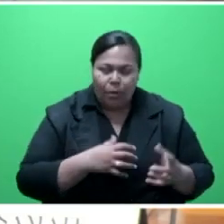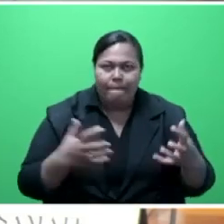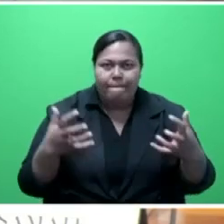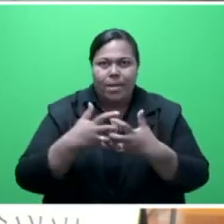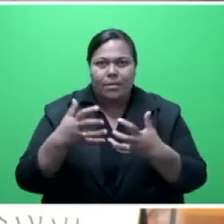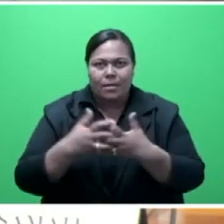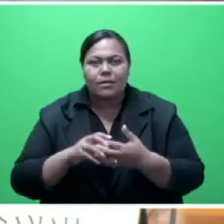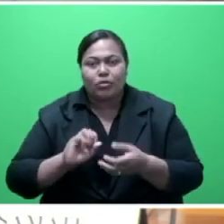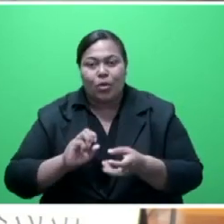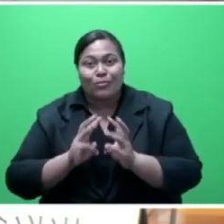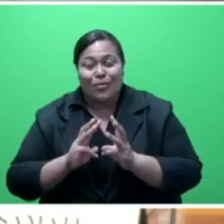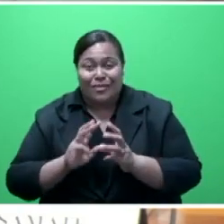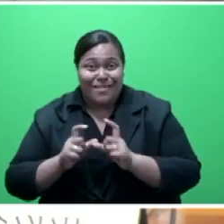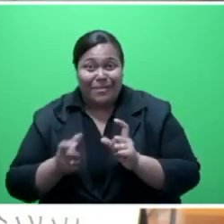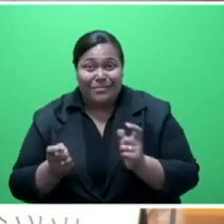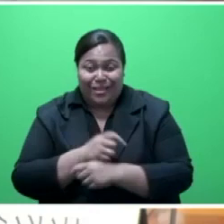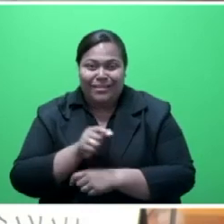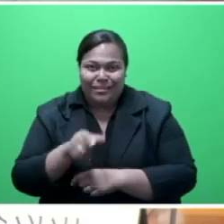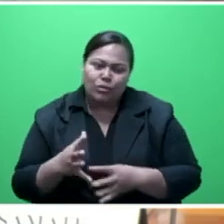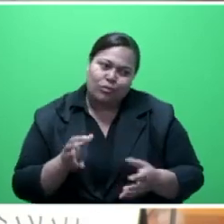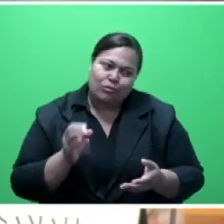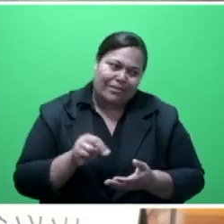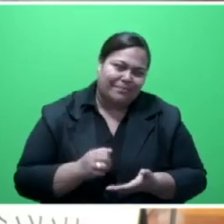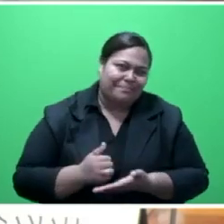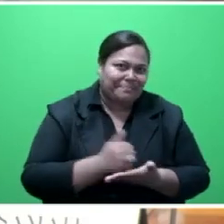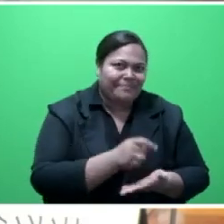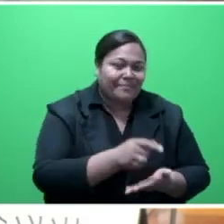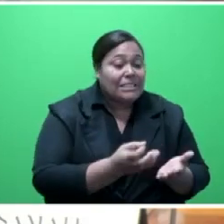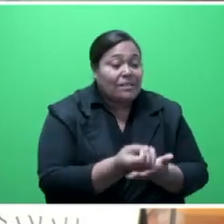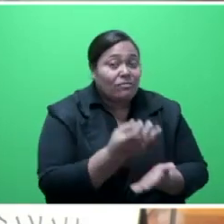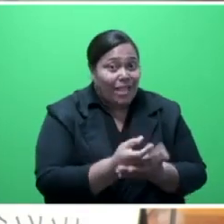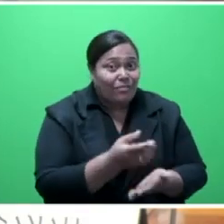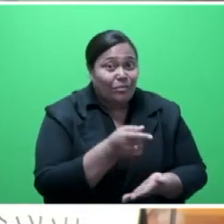generates economic activity. The Savu-Savu Chamber of Commerce